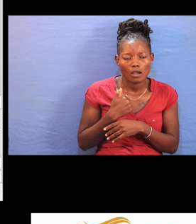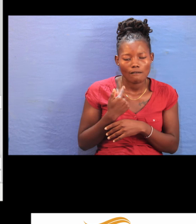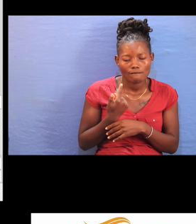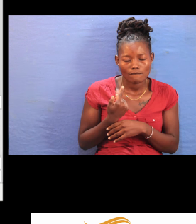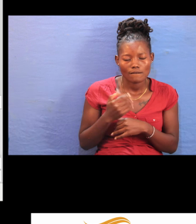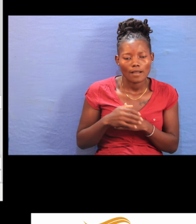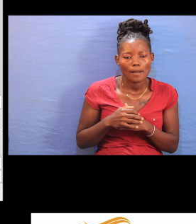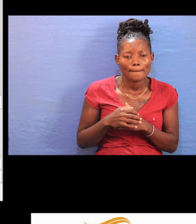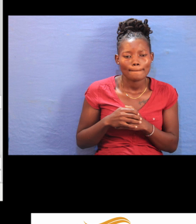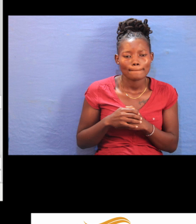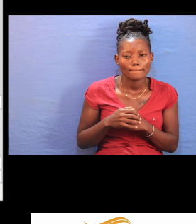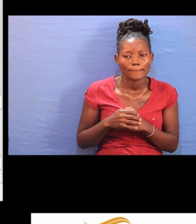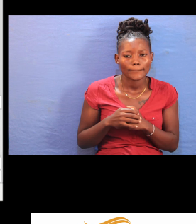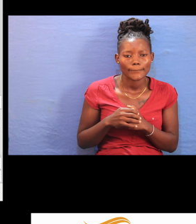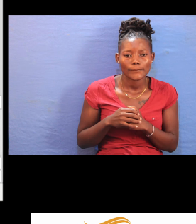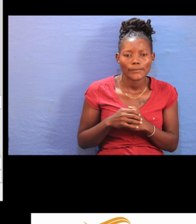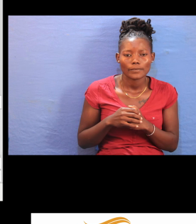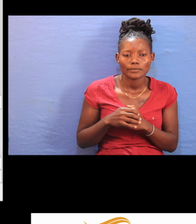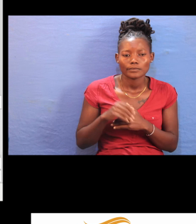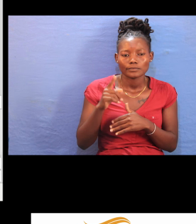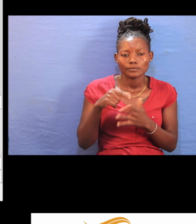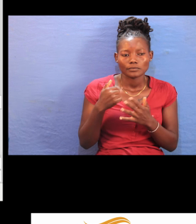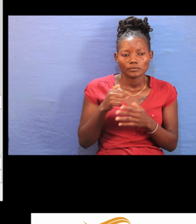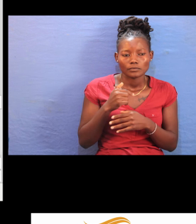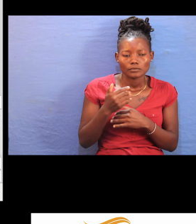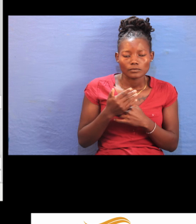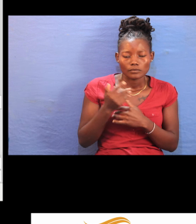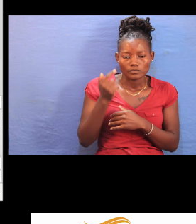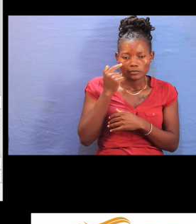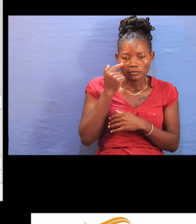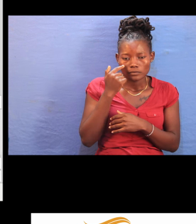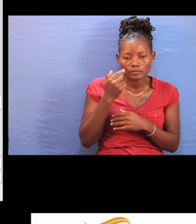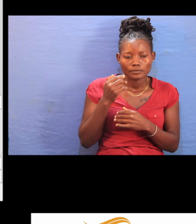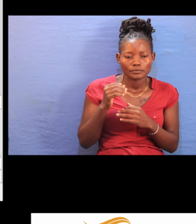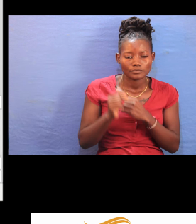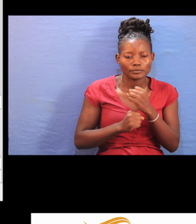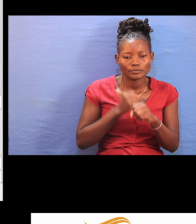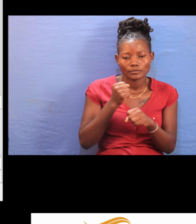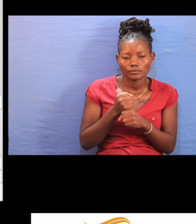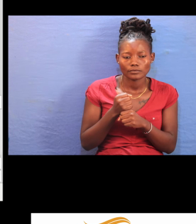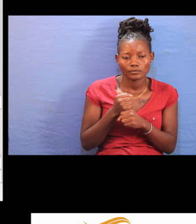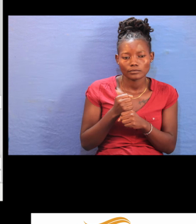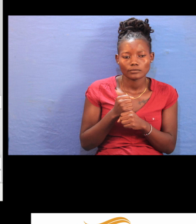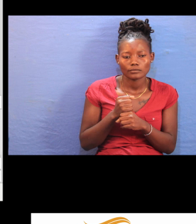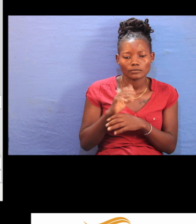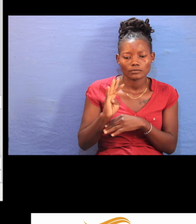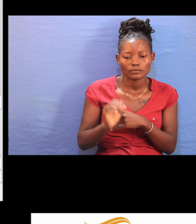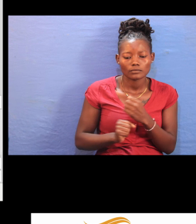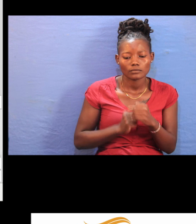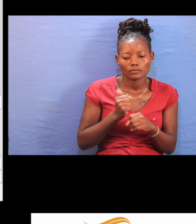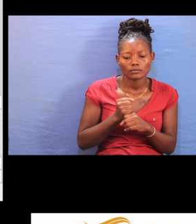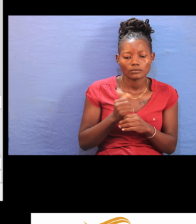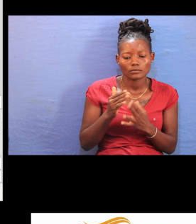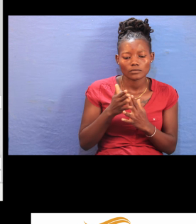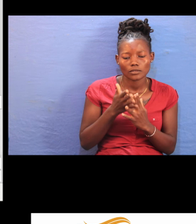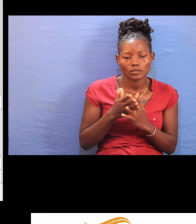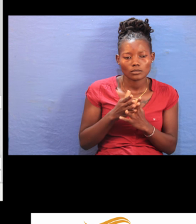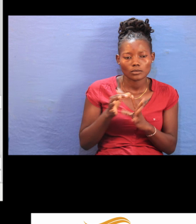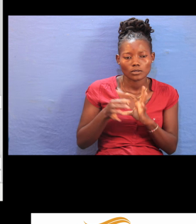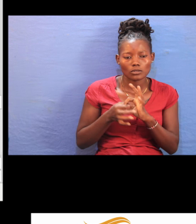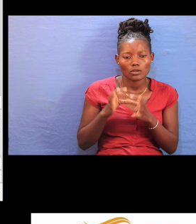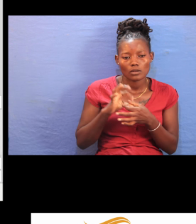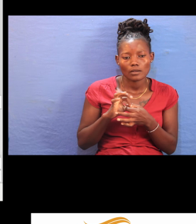cycle? Or we can look at the year, the quad, the 4 years between Olympics or